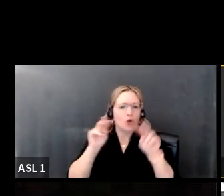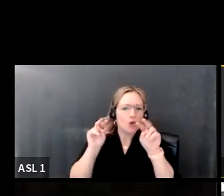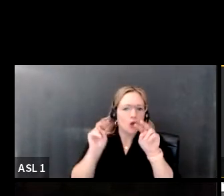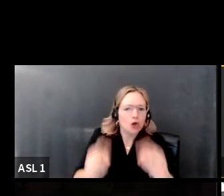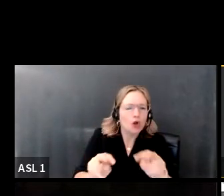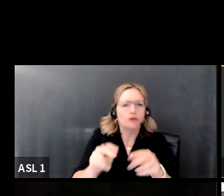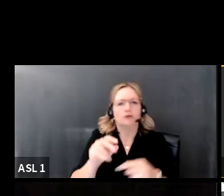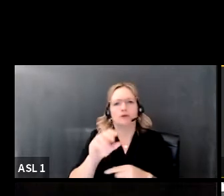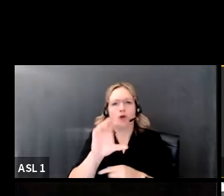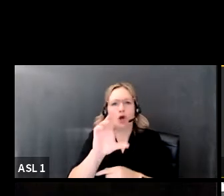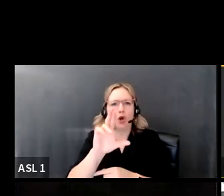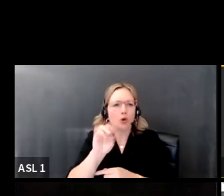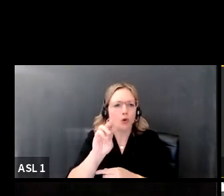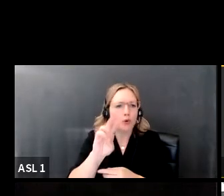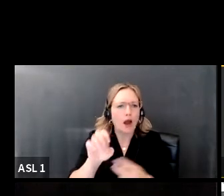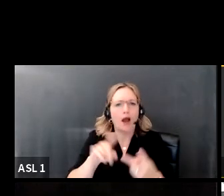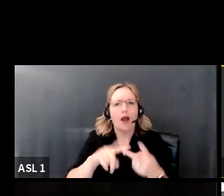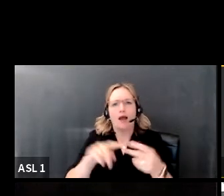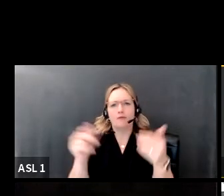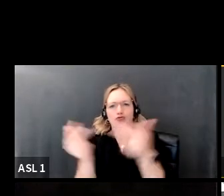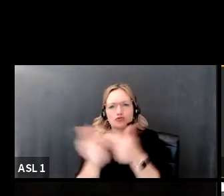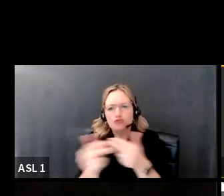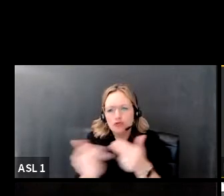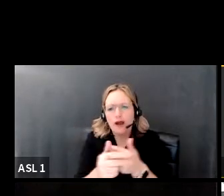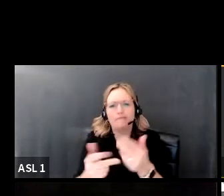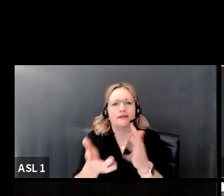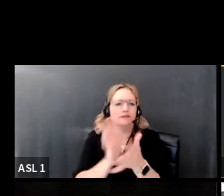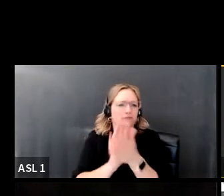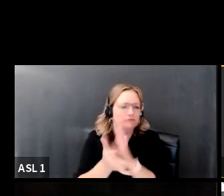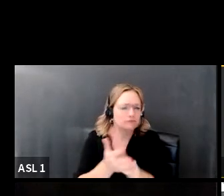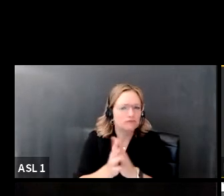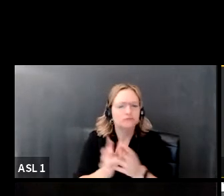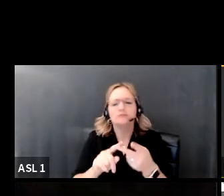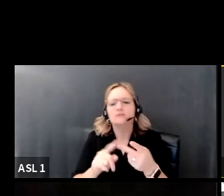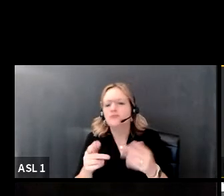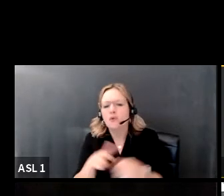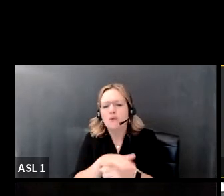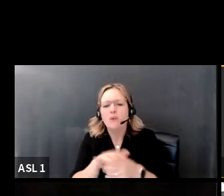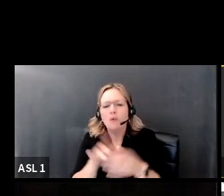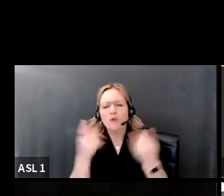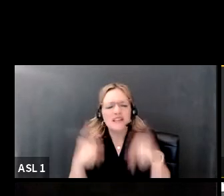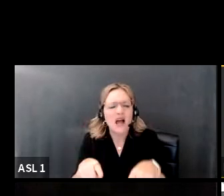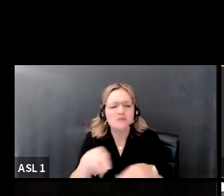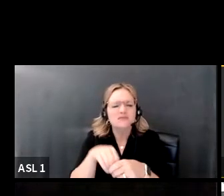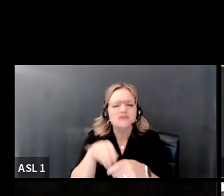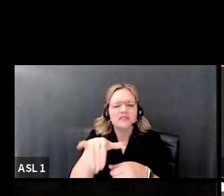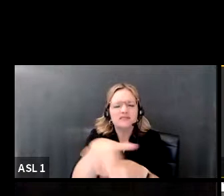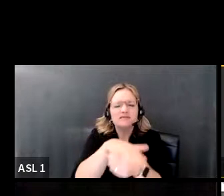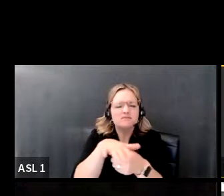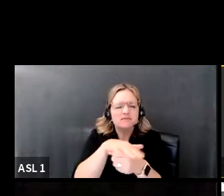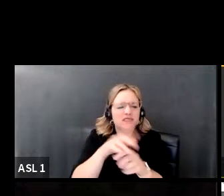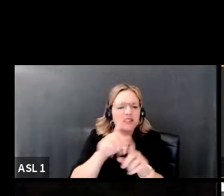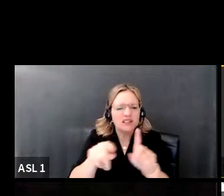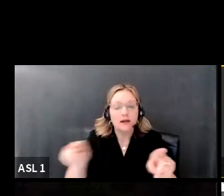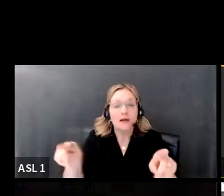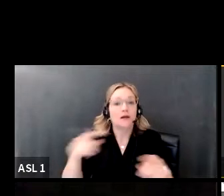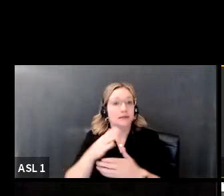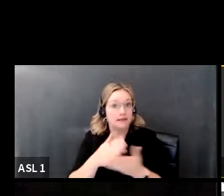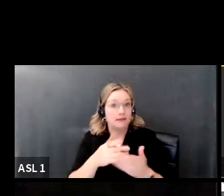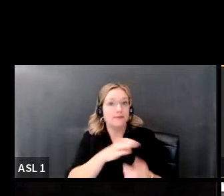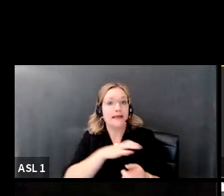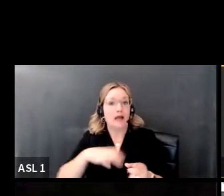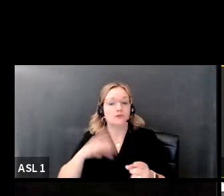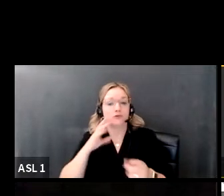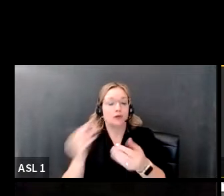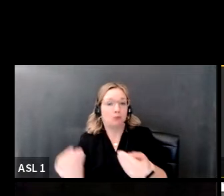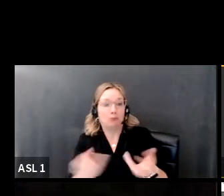crime traffic all those type of things that may happen within those areas they also take information often from from counselors um for example i know